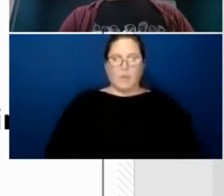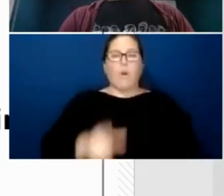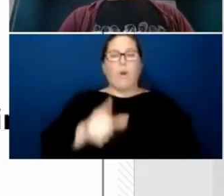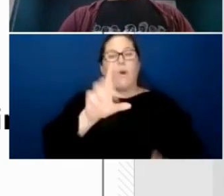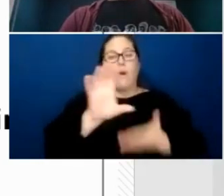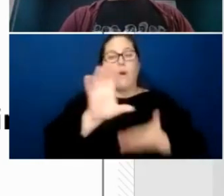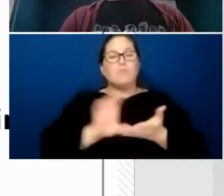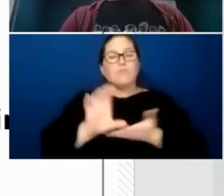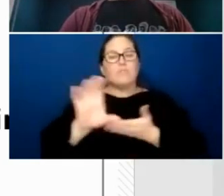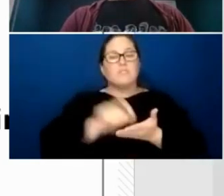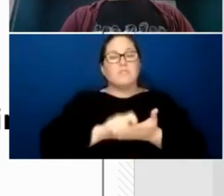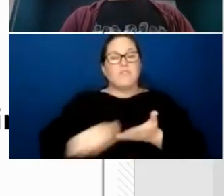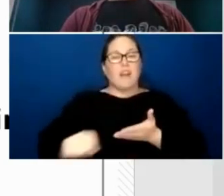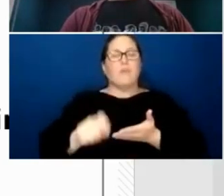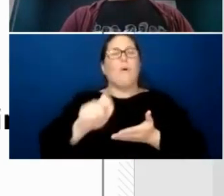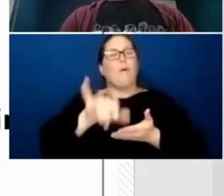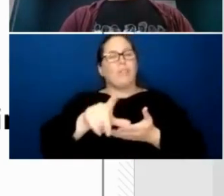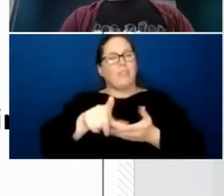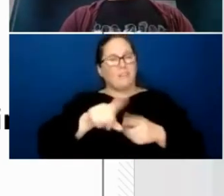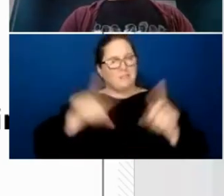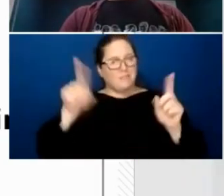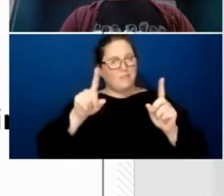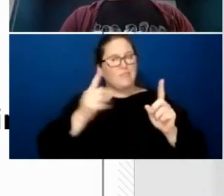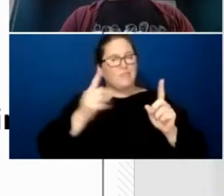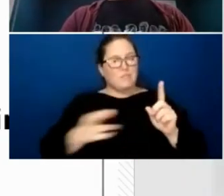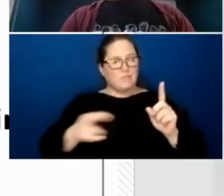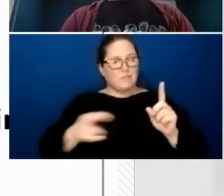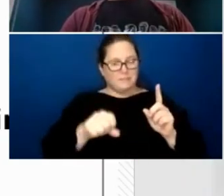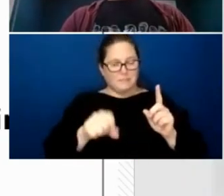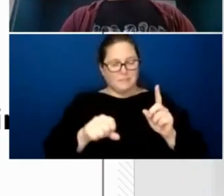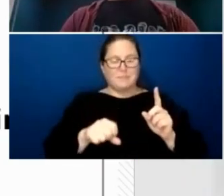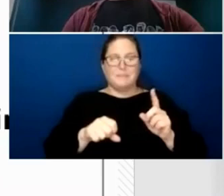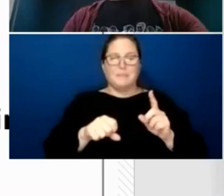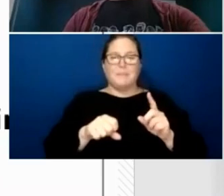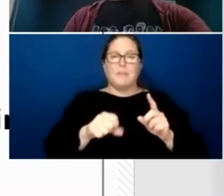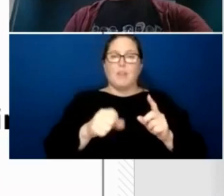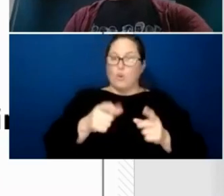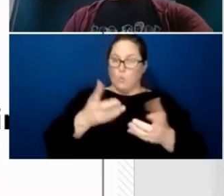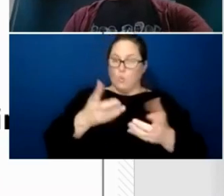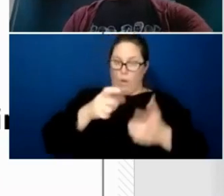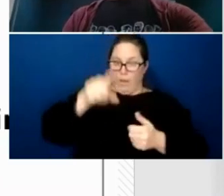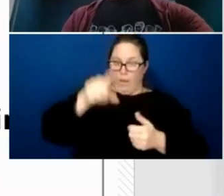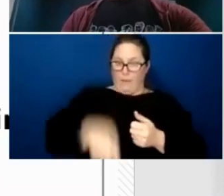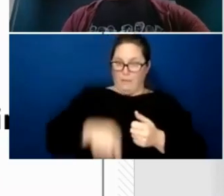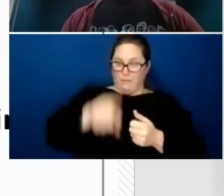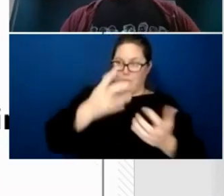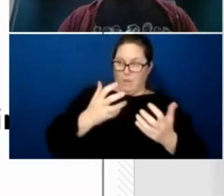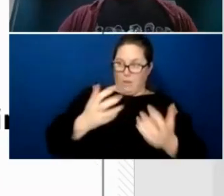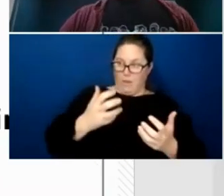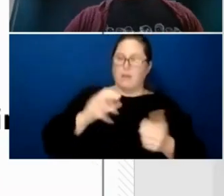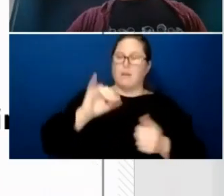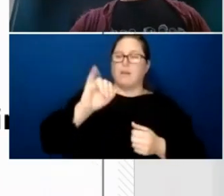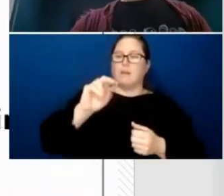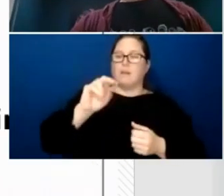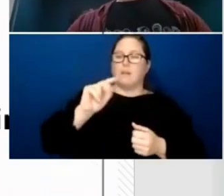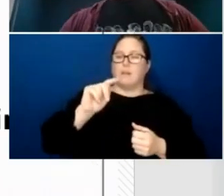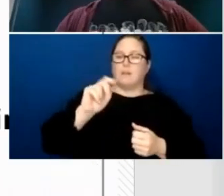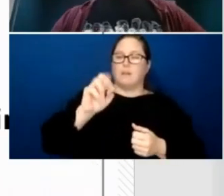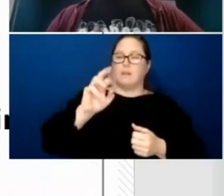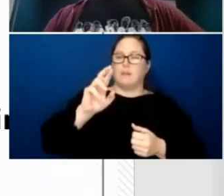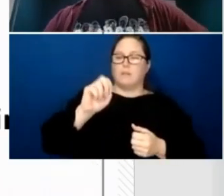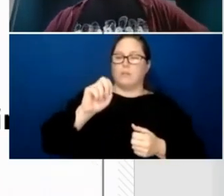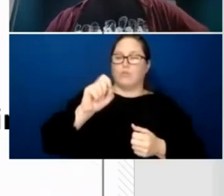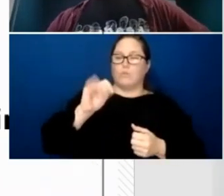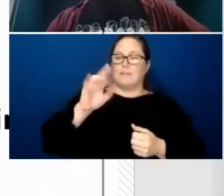a different set of resources. Please go to the chat right now, type interested and your email address. Interested and your